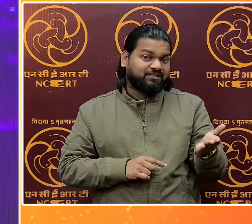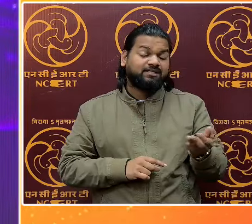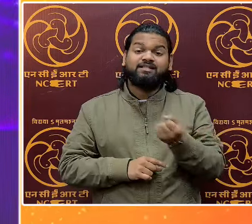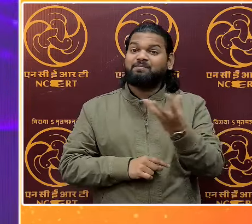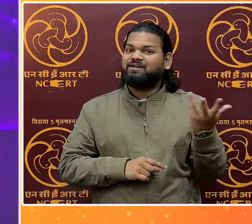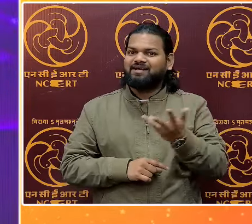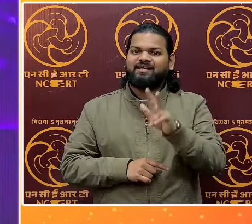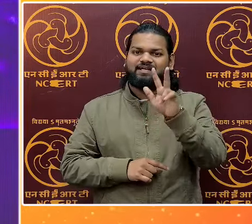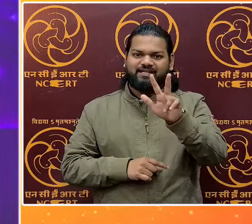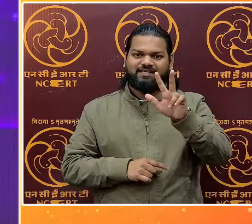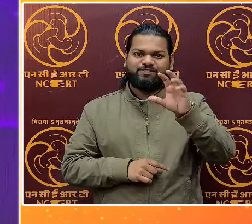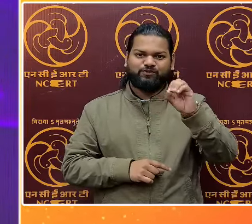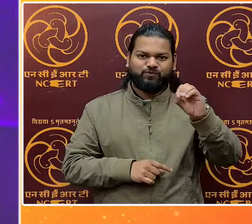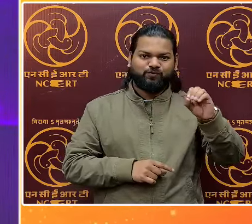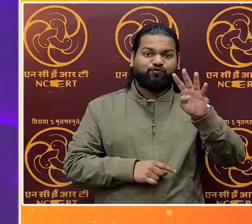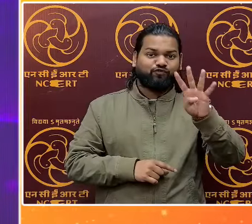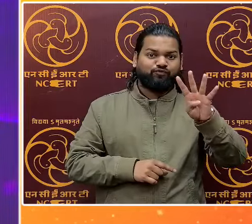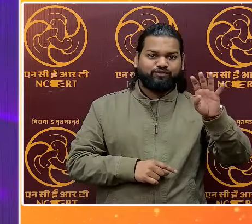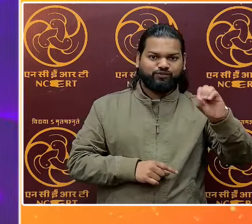is